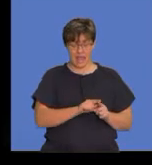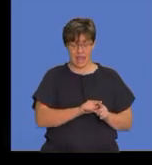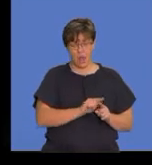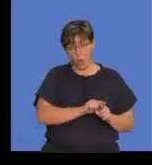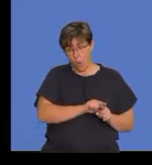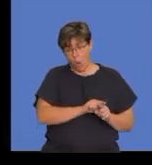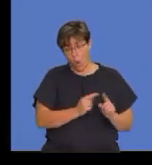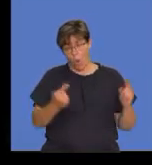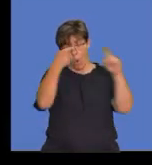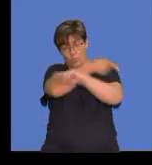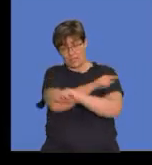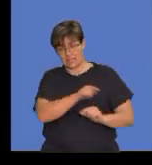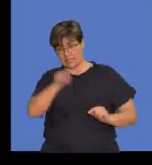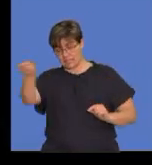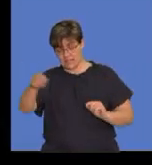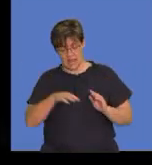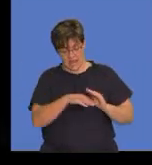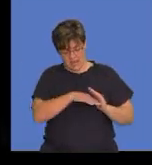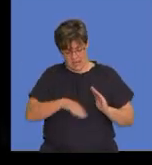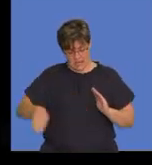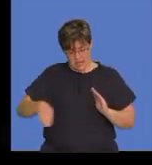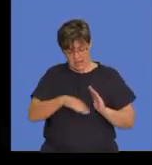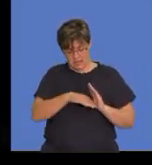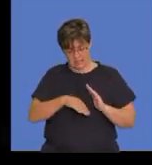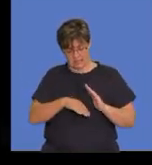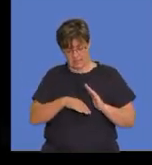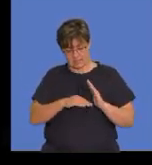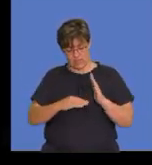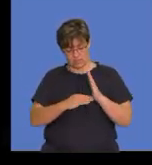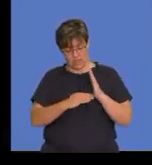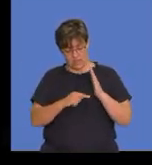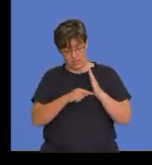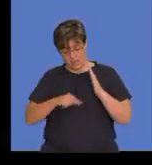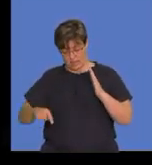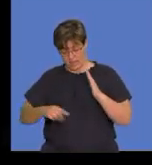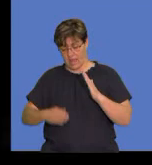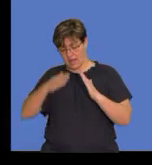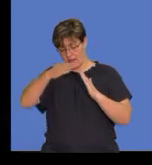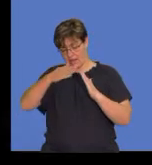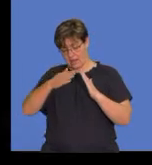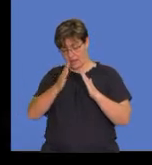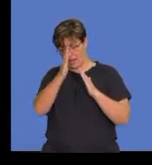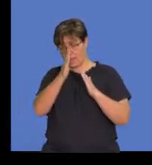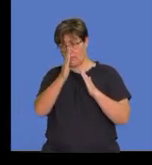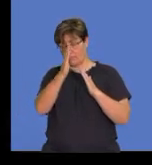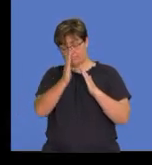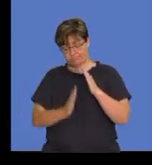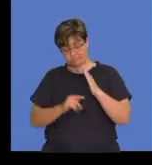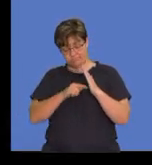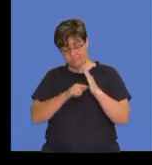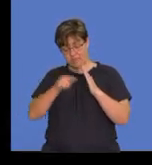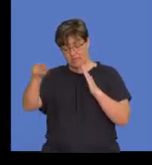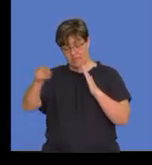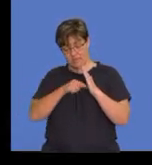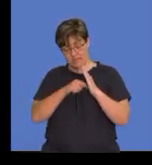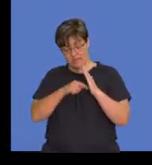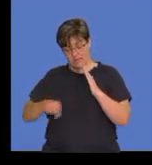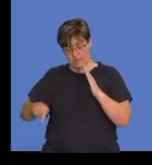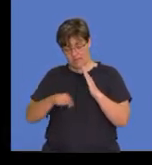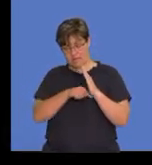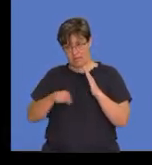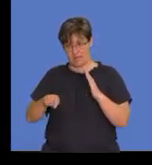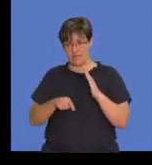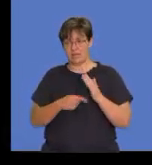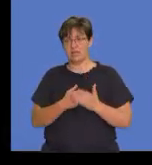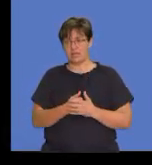A over length of the side adjacent angle theta, right? So this will be the